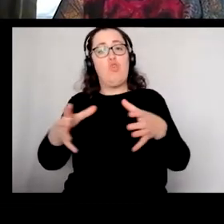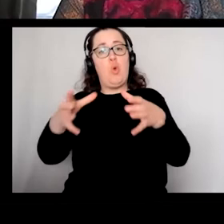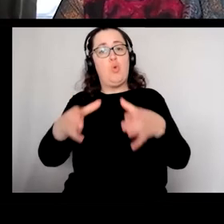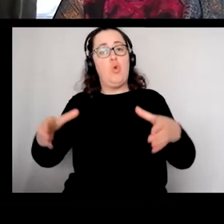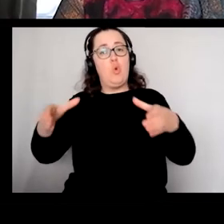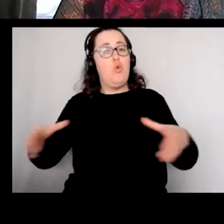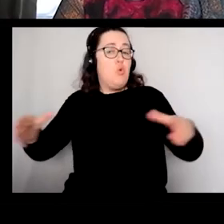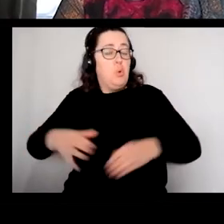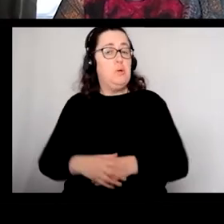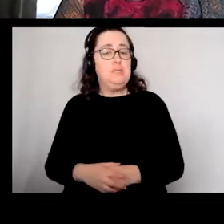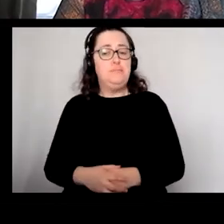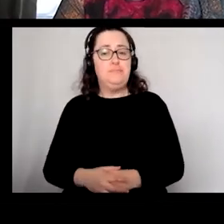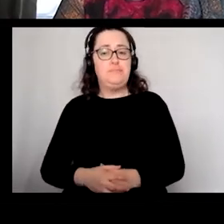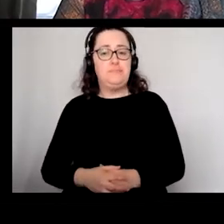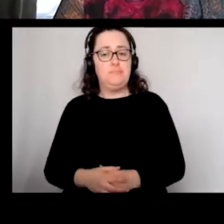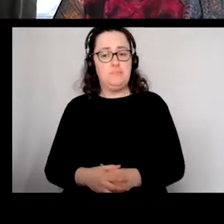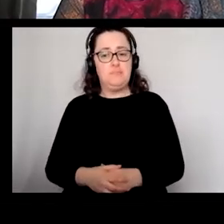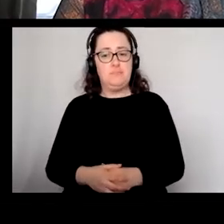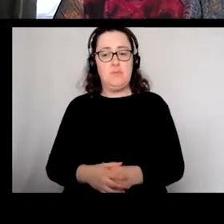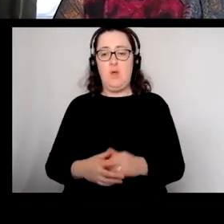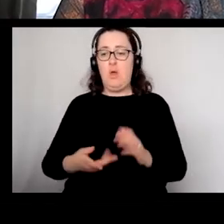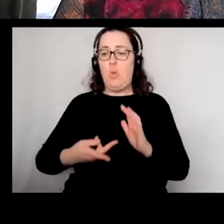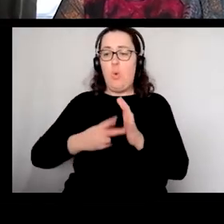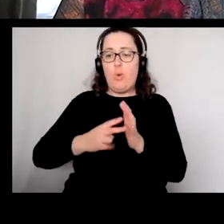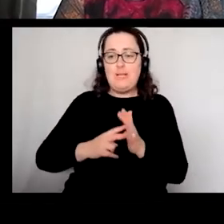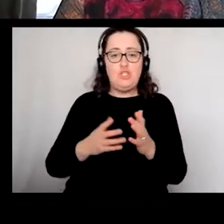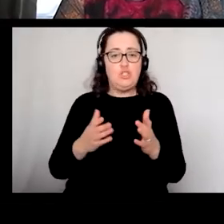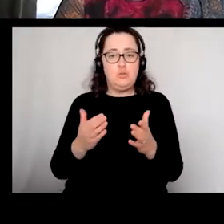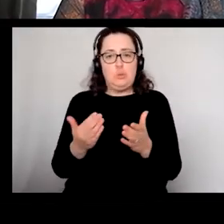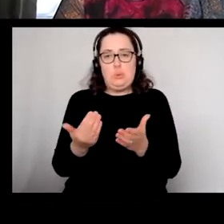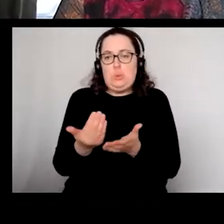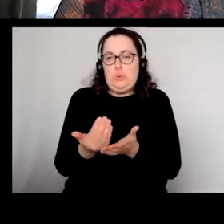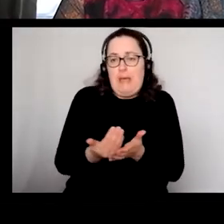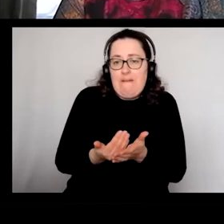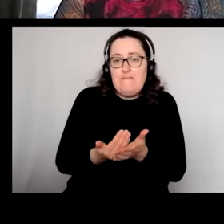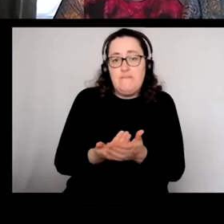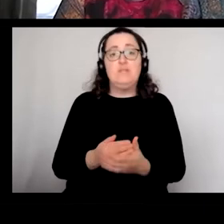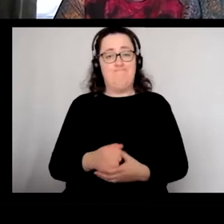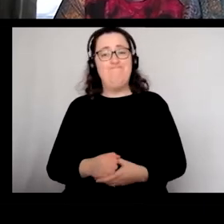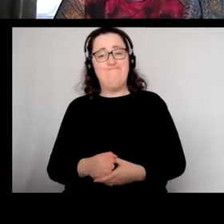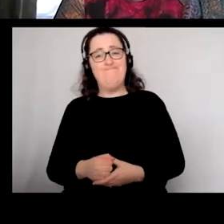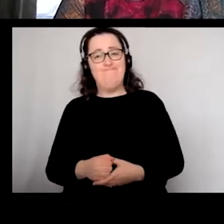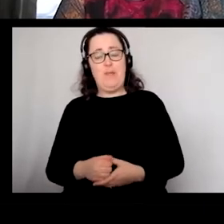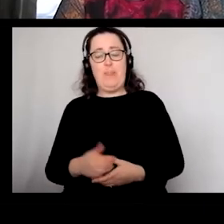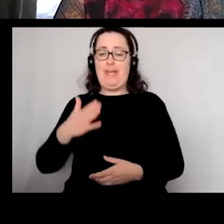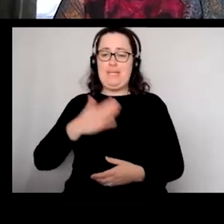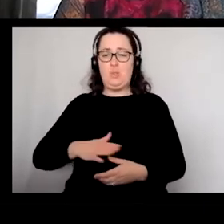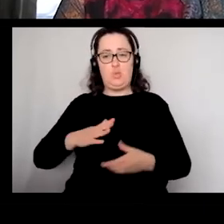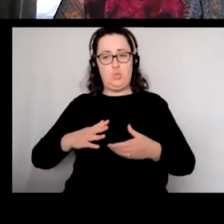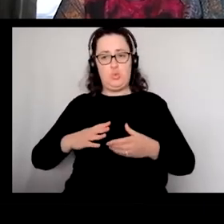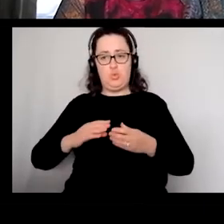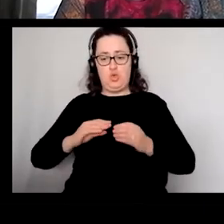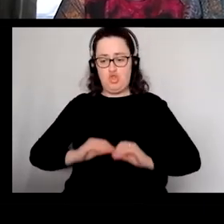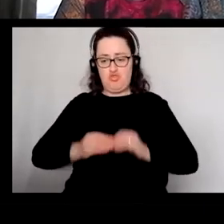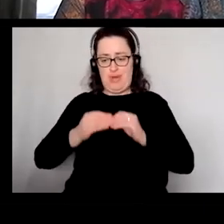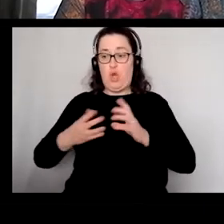And I personally think in terms of the question, are the organisations too conservative? Yes, they are. And organisations need to learn to co-create content